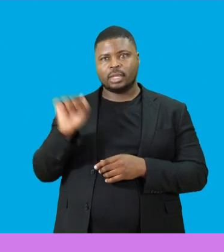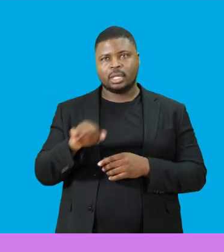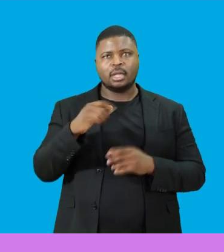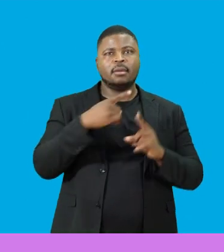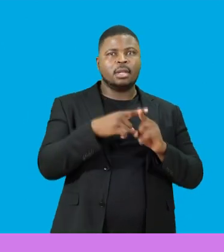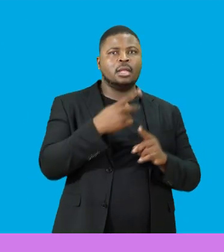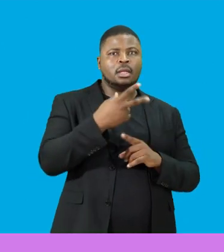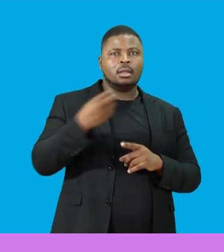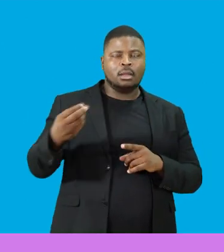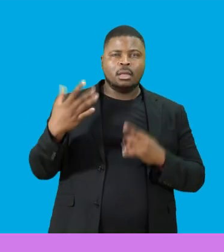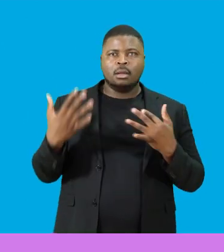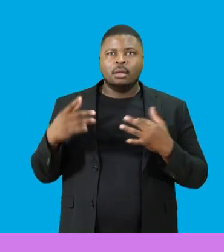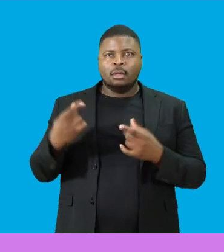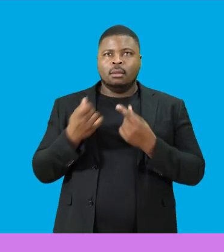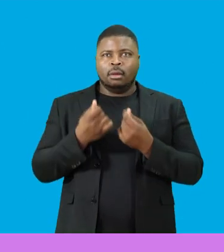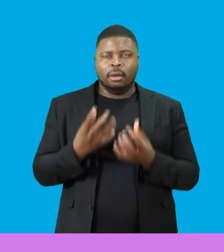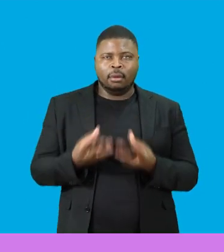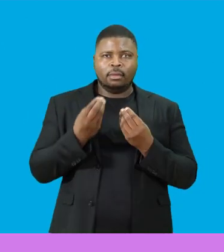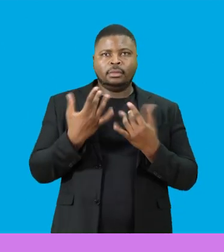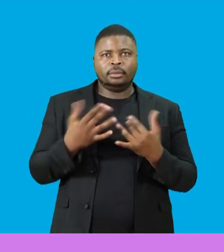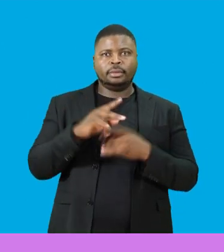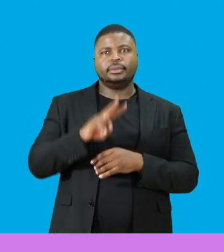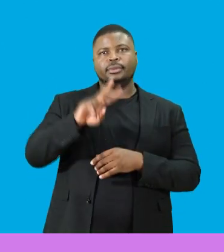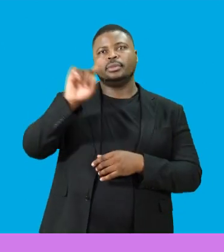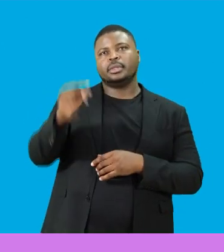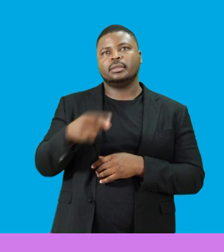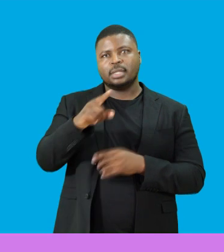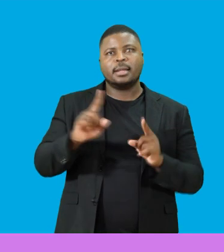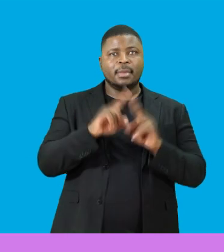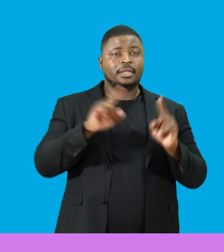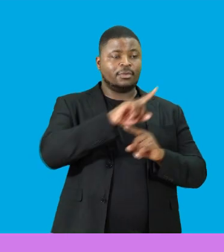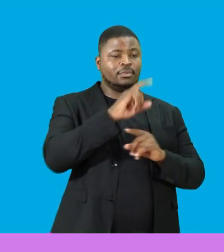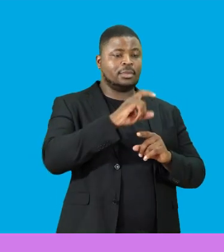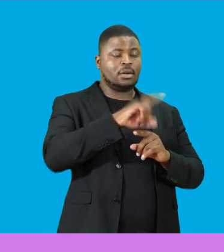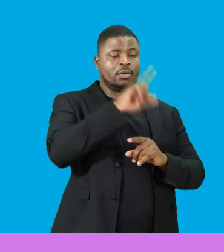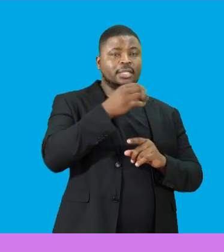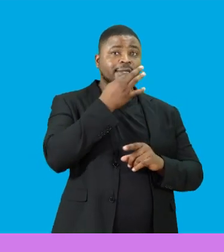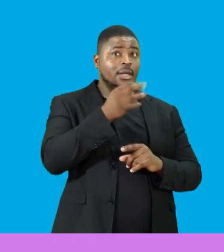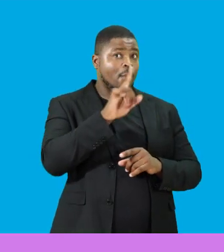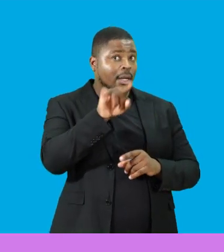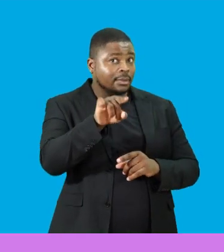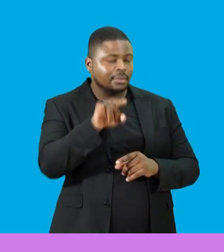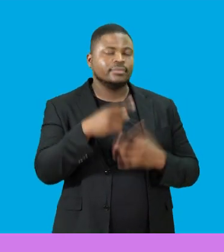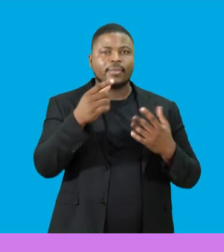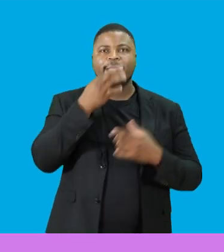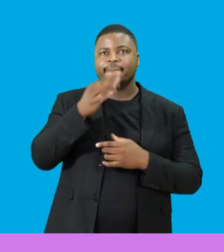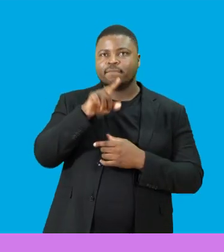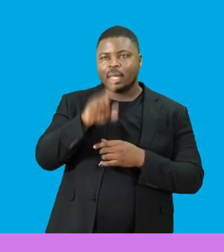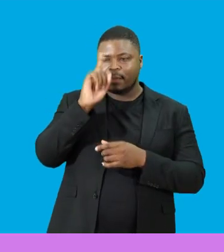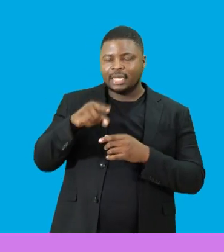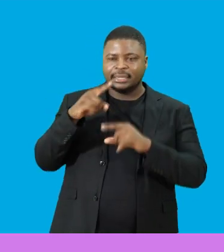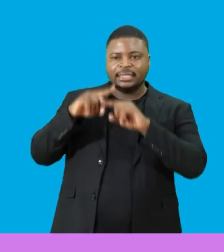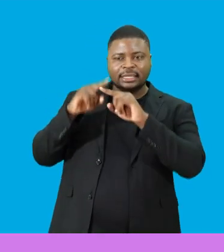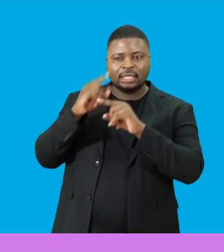1,200 plus 800? It gives us 2,000 Rand. What was the question asking? The question said, determine by use of